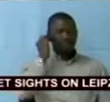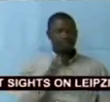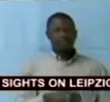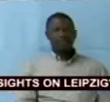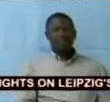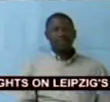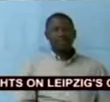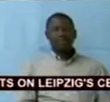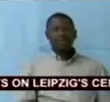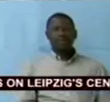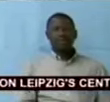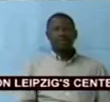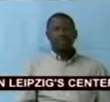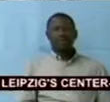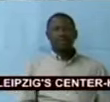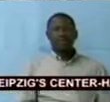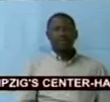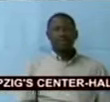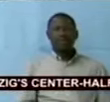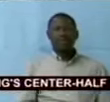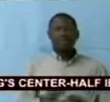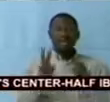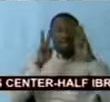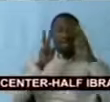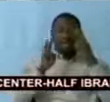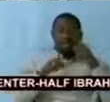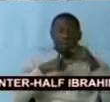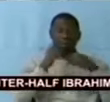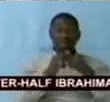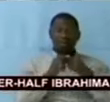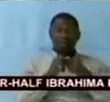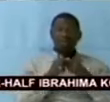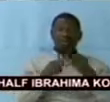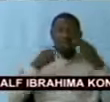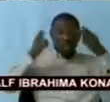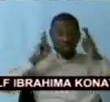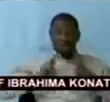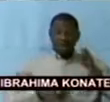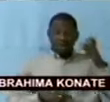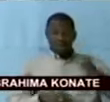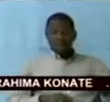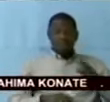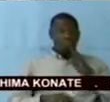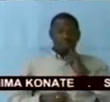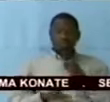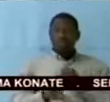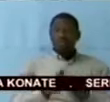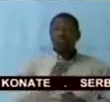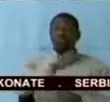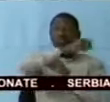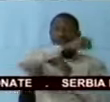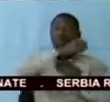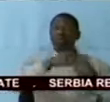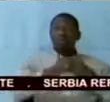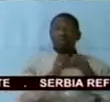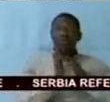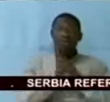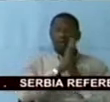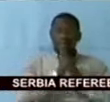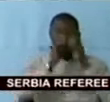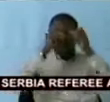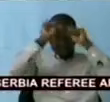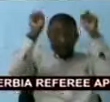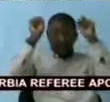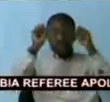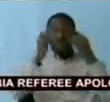to defense lawyers. I'm saying he had zero tolerance for lawyers. Awala lawyer lumeni alon ko e ka lo muta molie ate mam pare wala